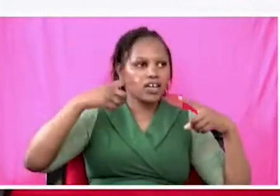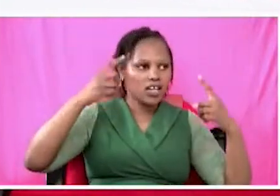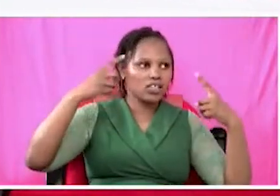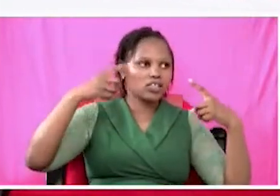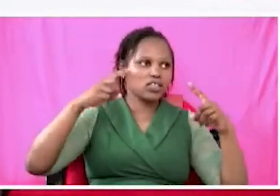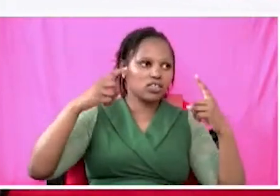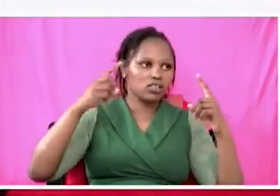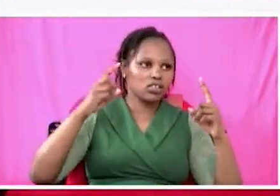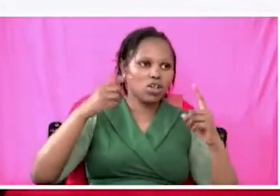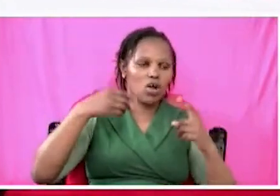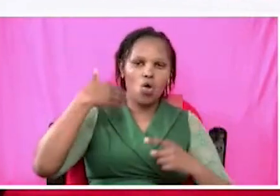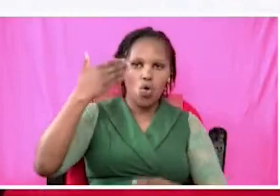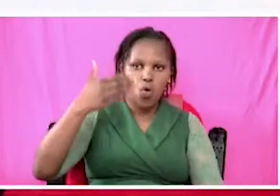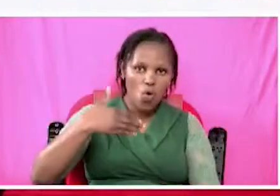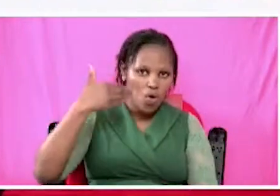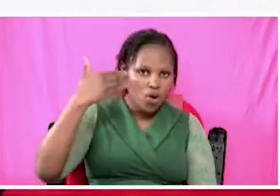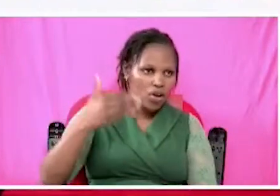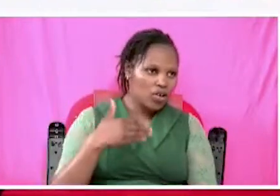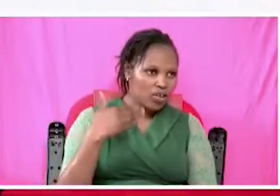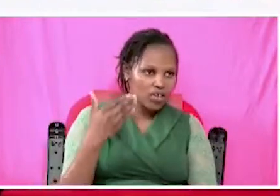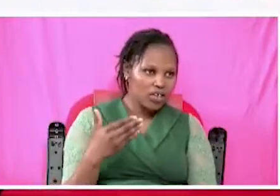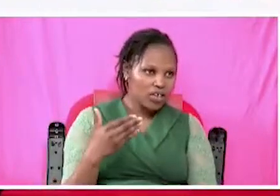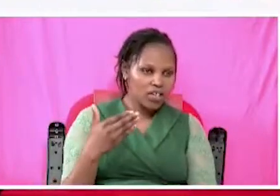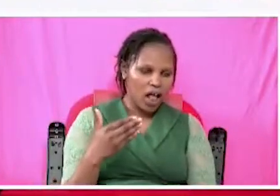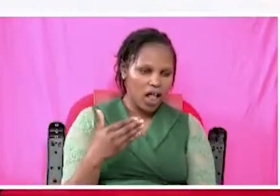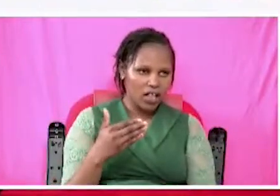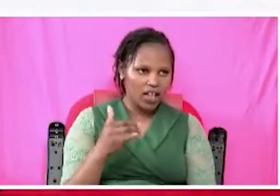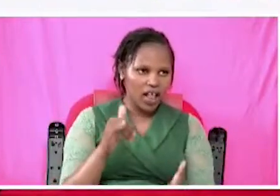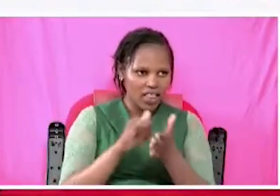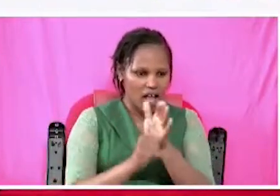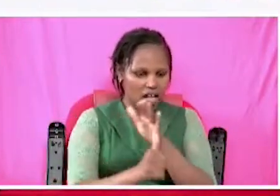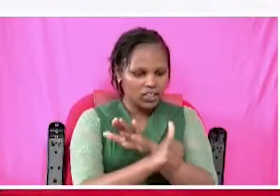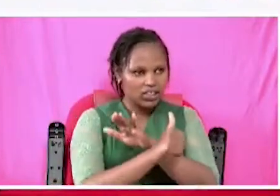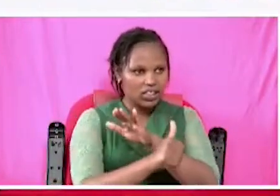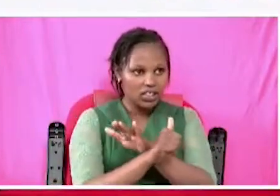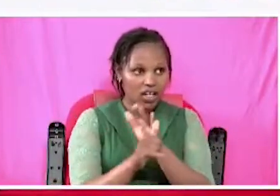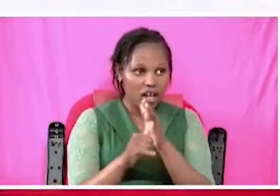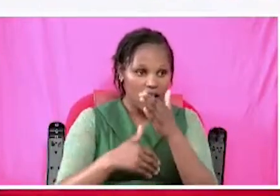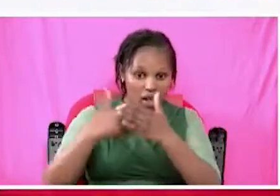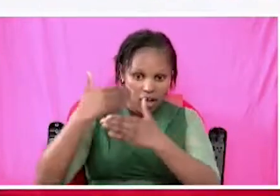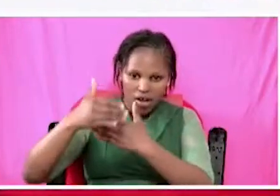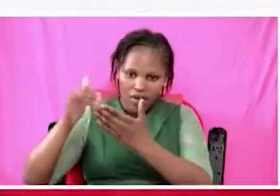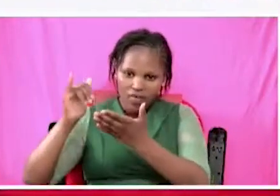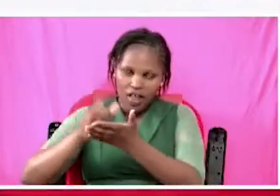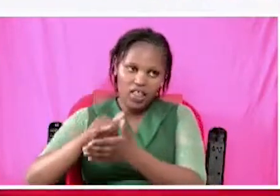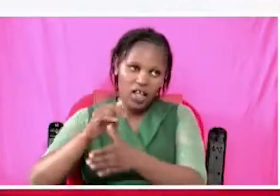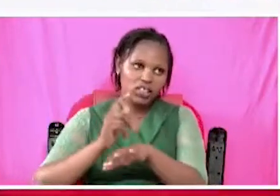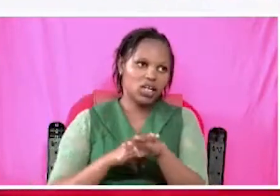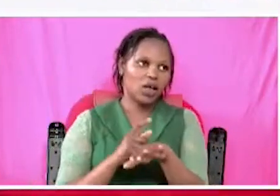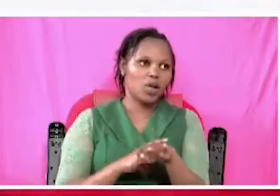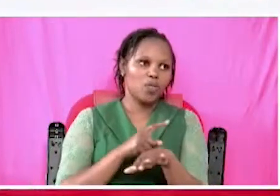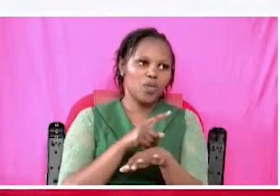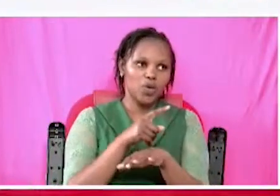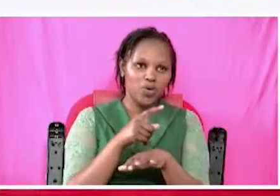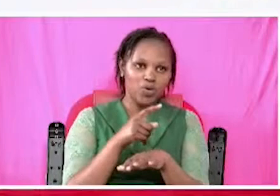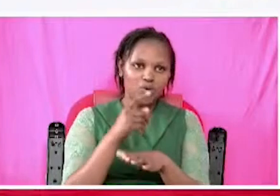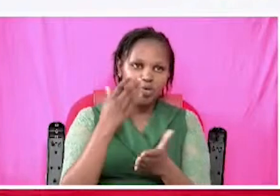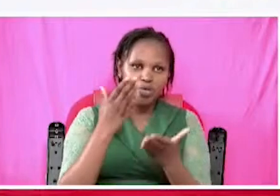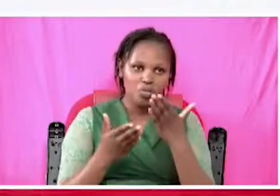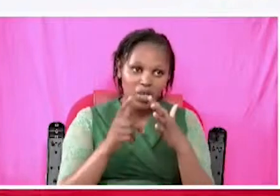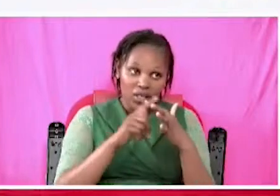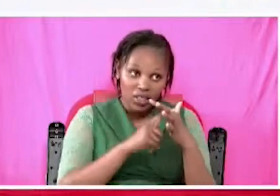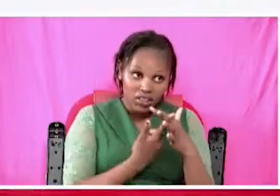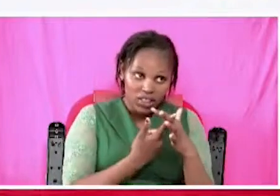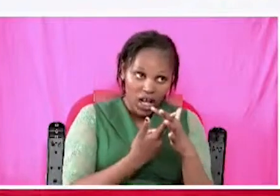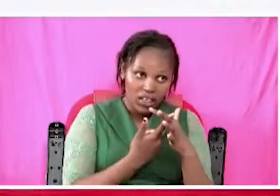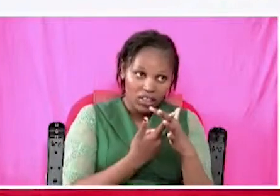there's always a danger that after that time, you may begin